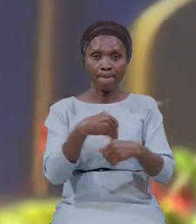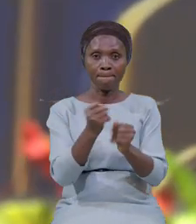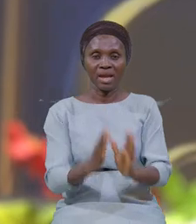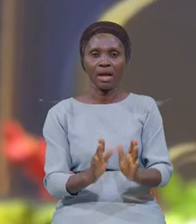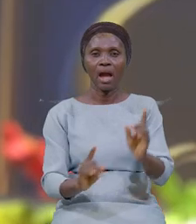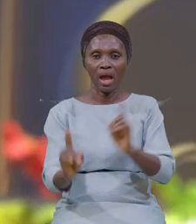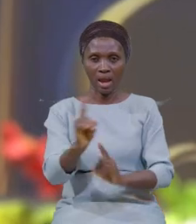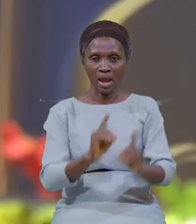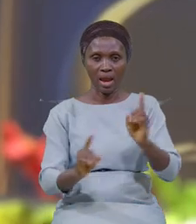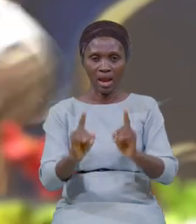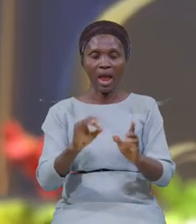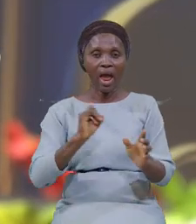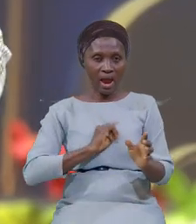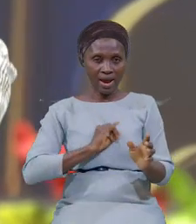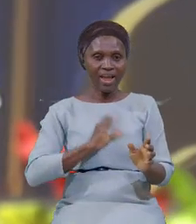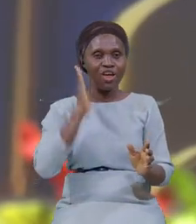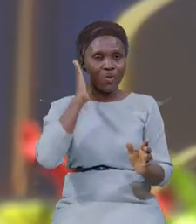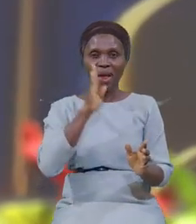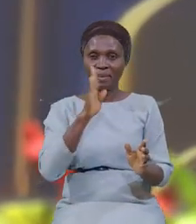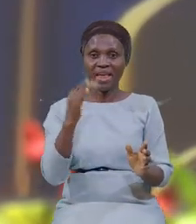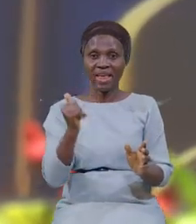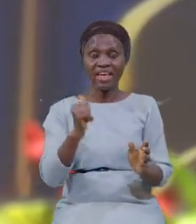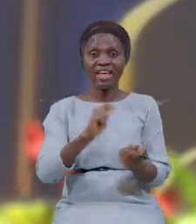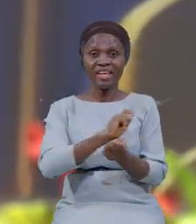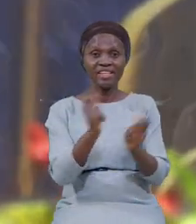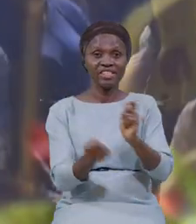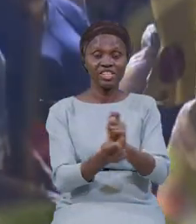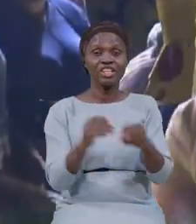be a change maker.